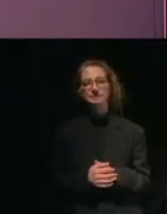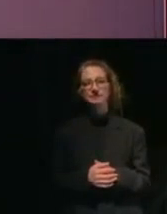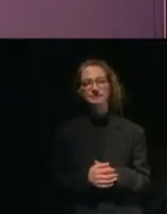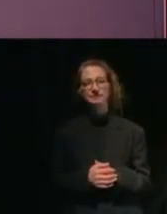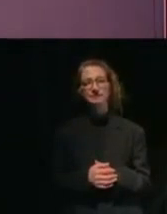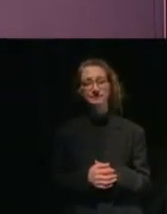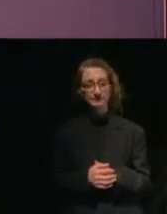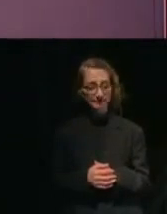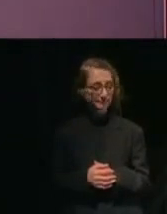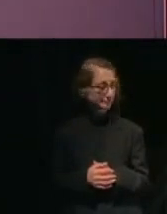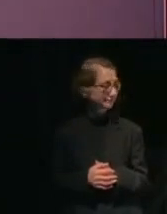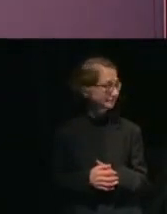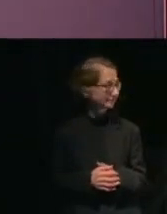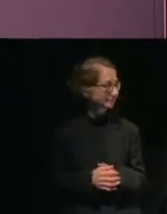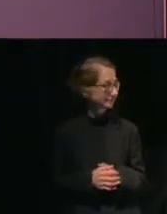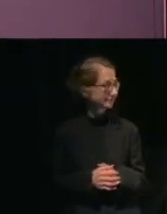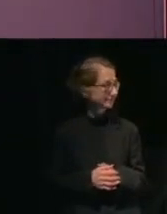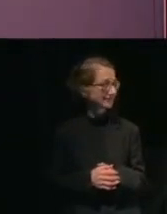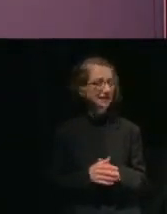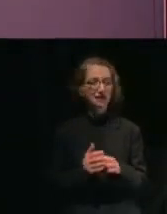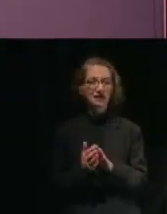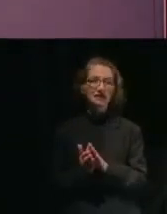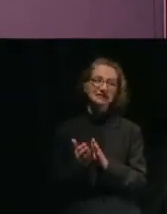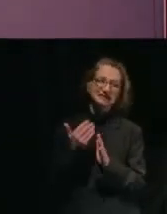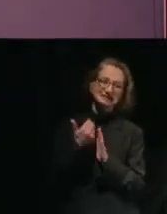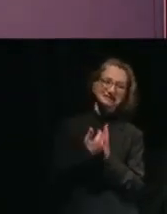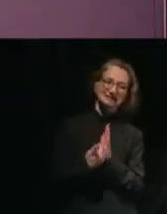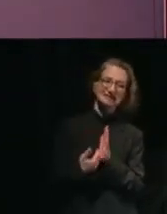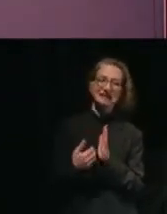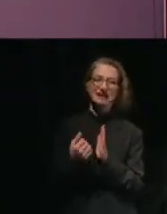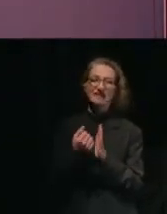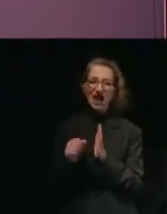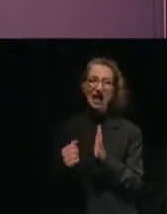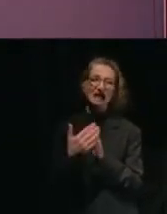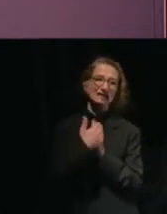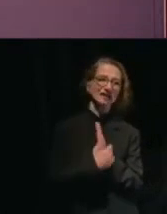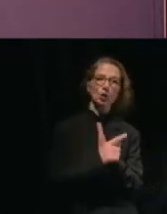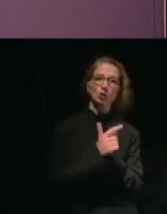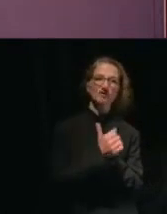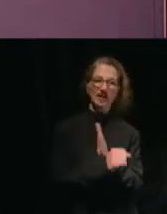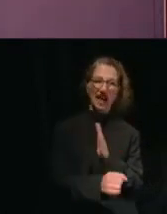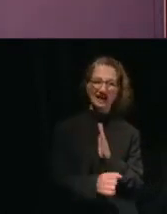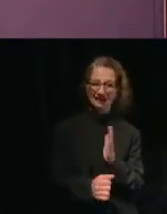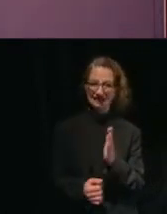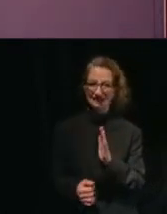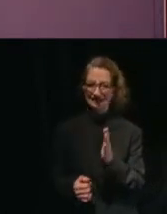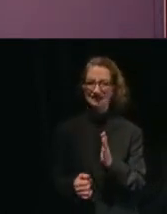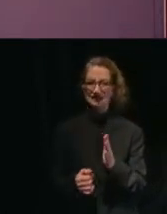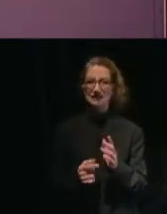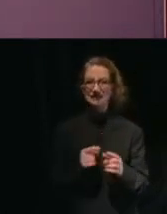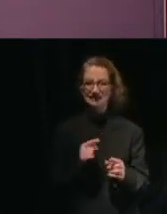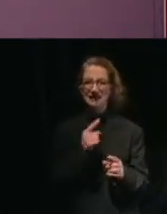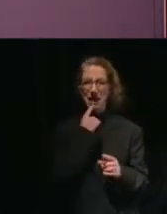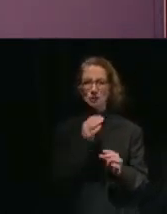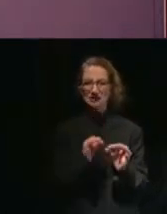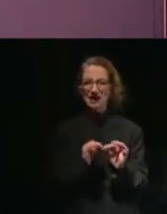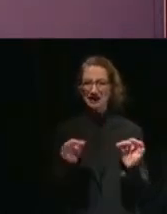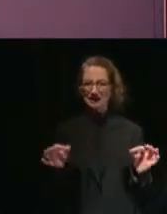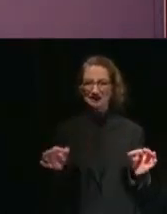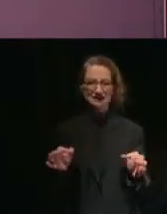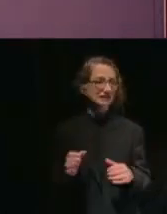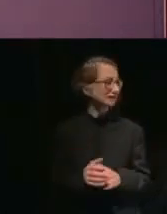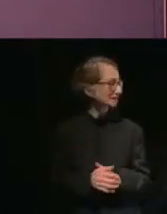unfree situation. A production manager says, I can choose for myself how I use my time and when I do what.